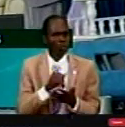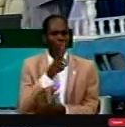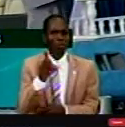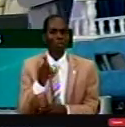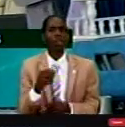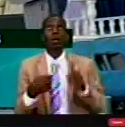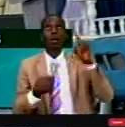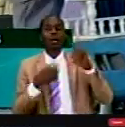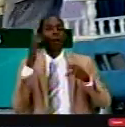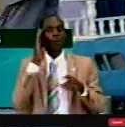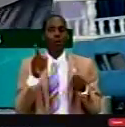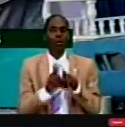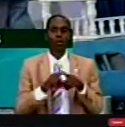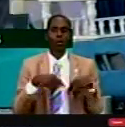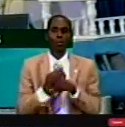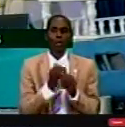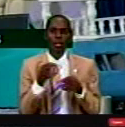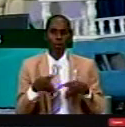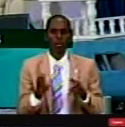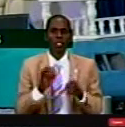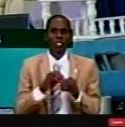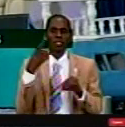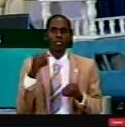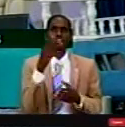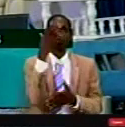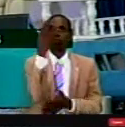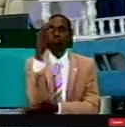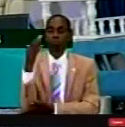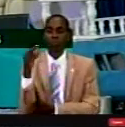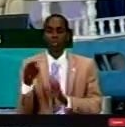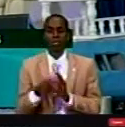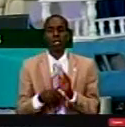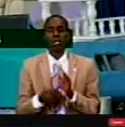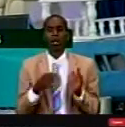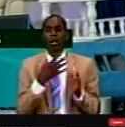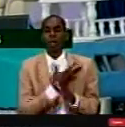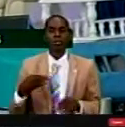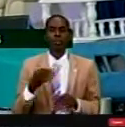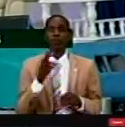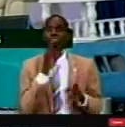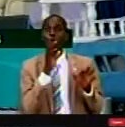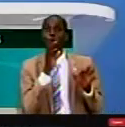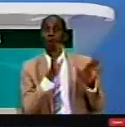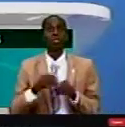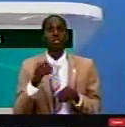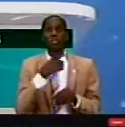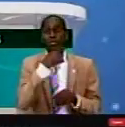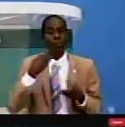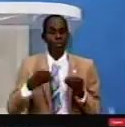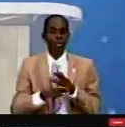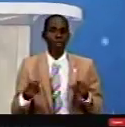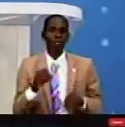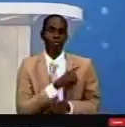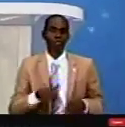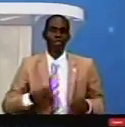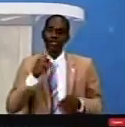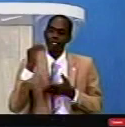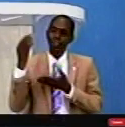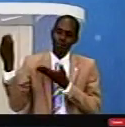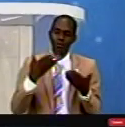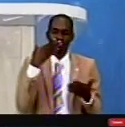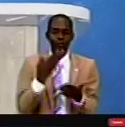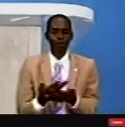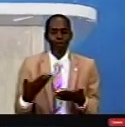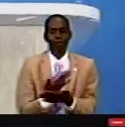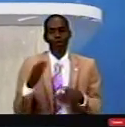way in the wilderness and rivers in the desert the Lord is bringing you things upon your life Isaiah